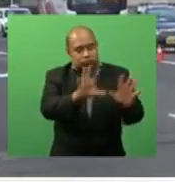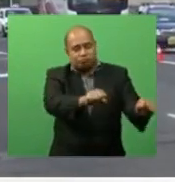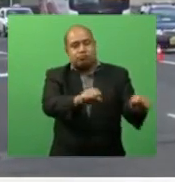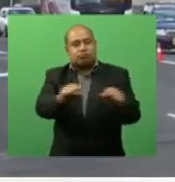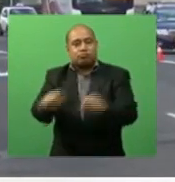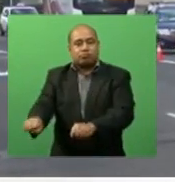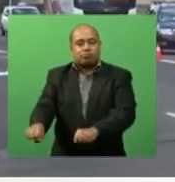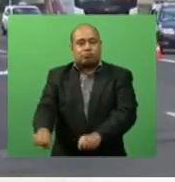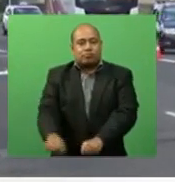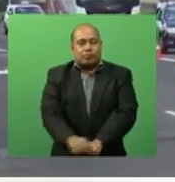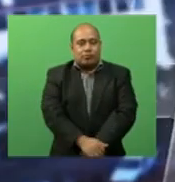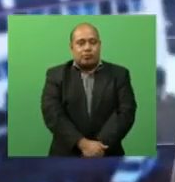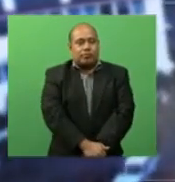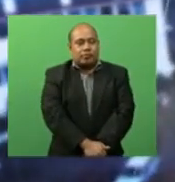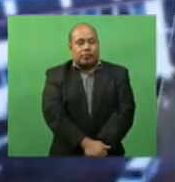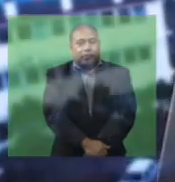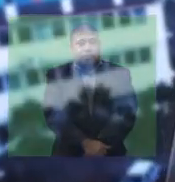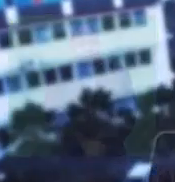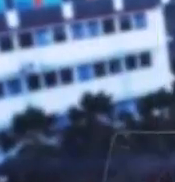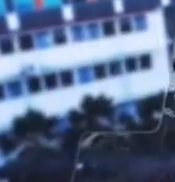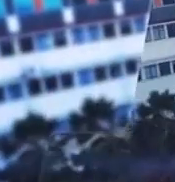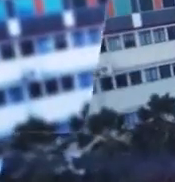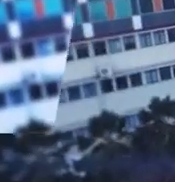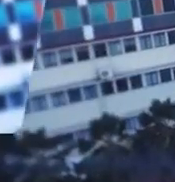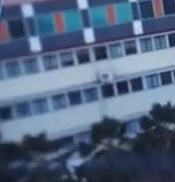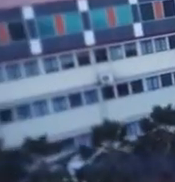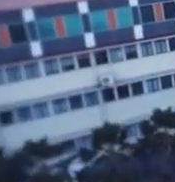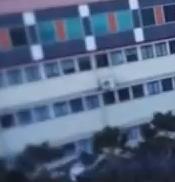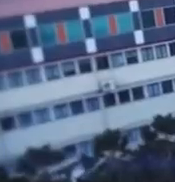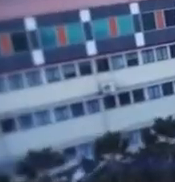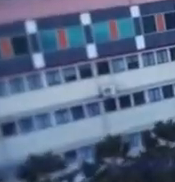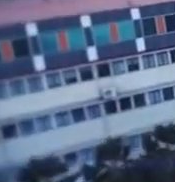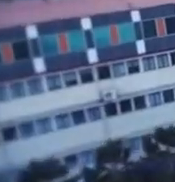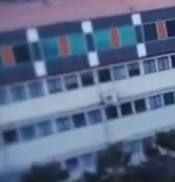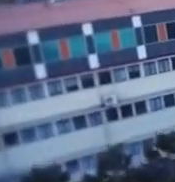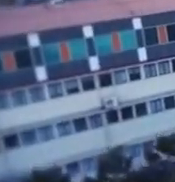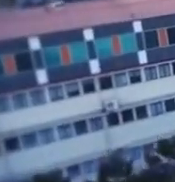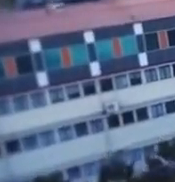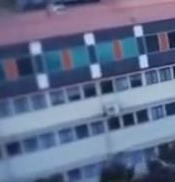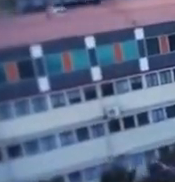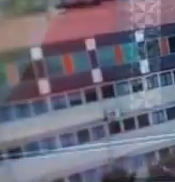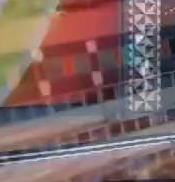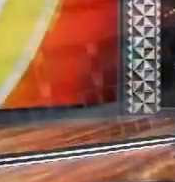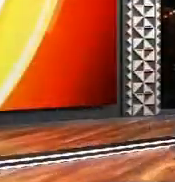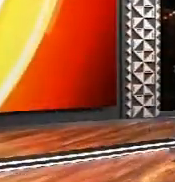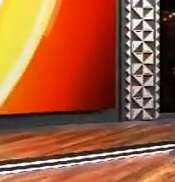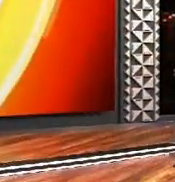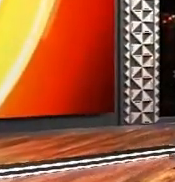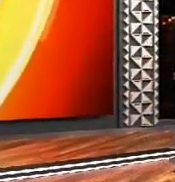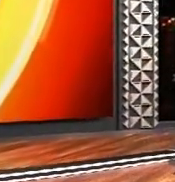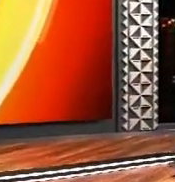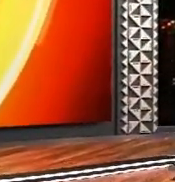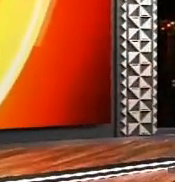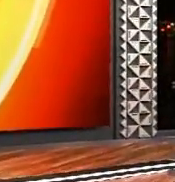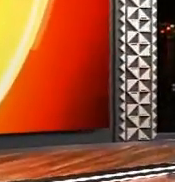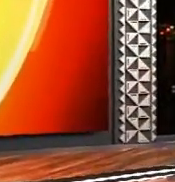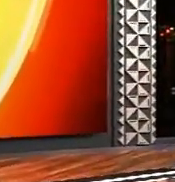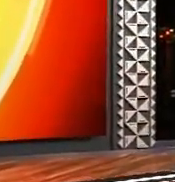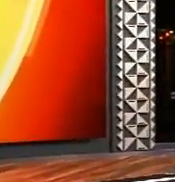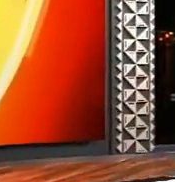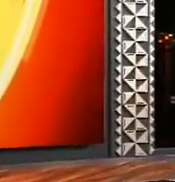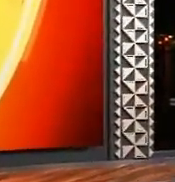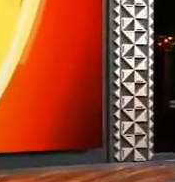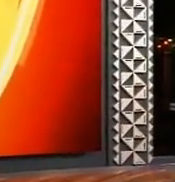breaches. From the studios of FBC Suva, Jackie Spate. Another